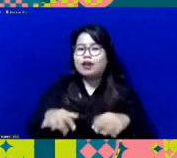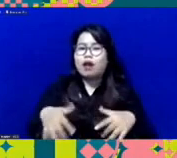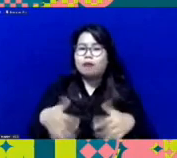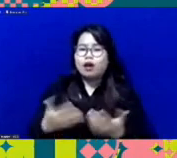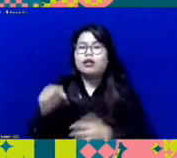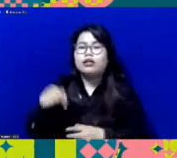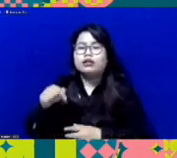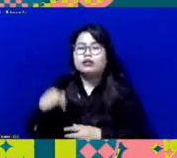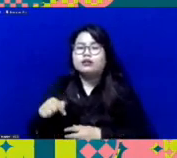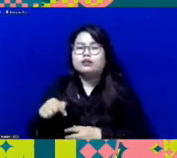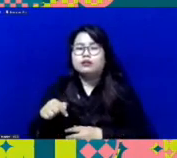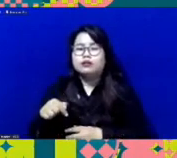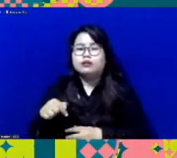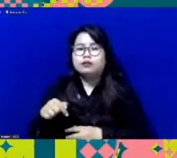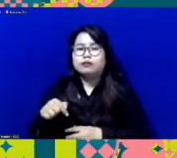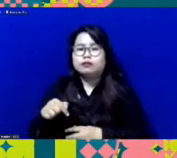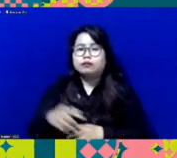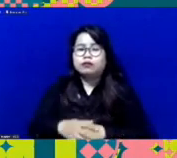It's a basically island city.